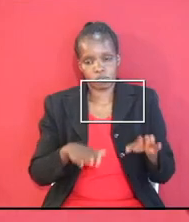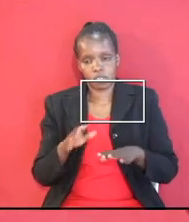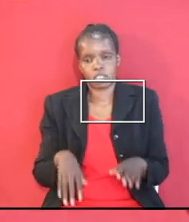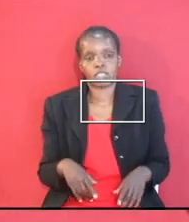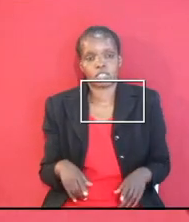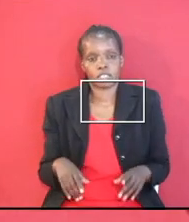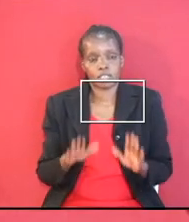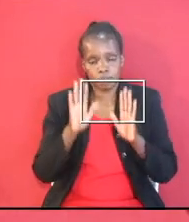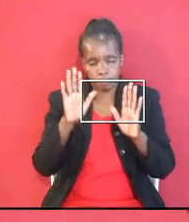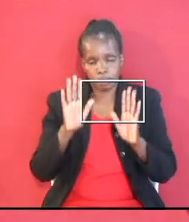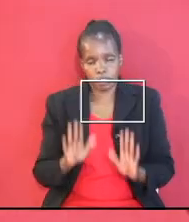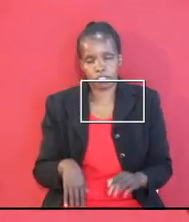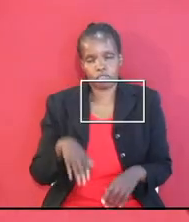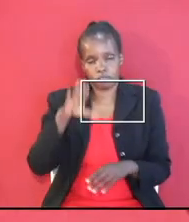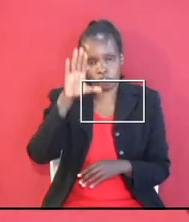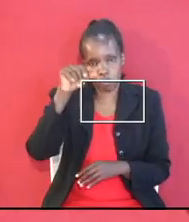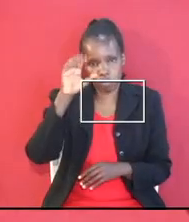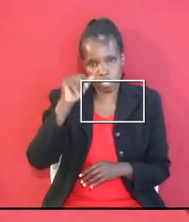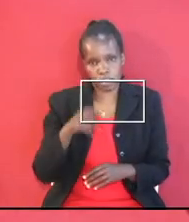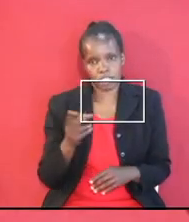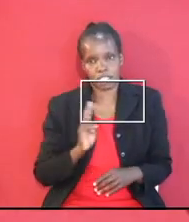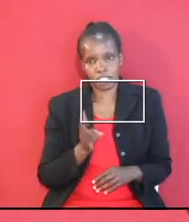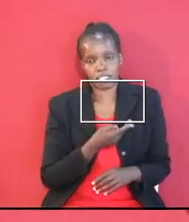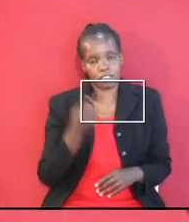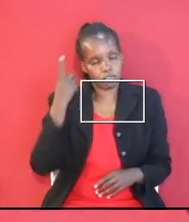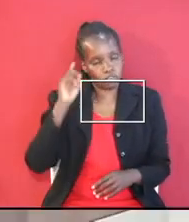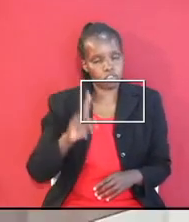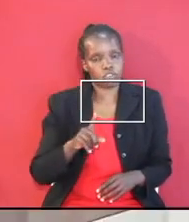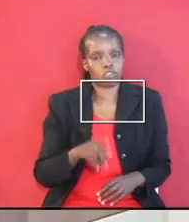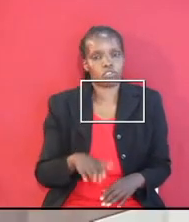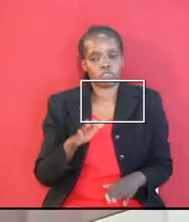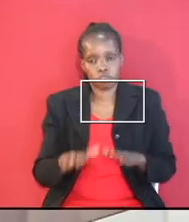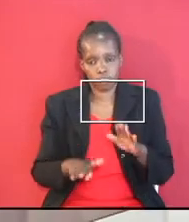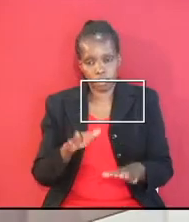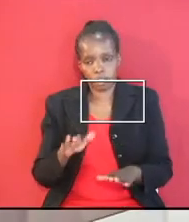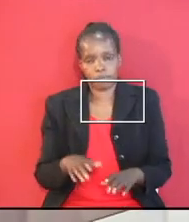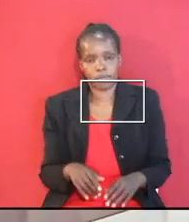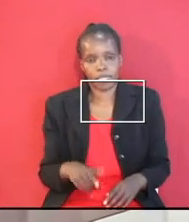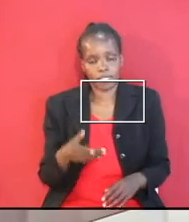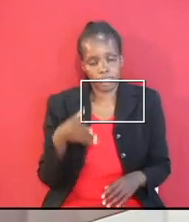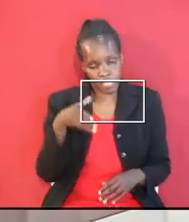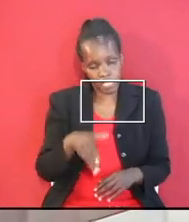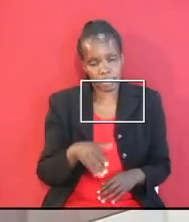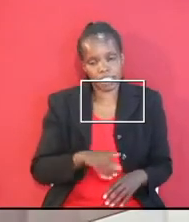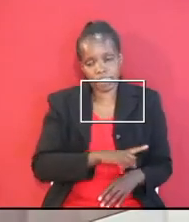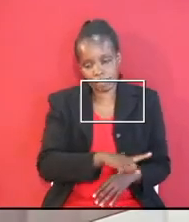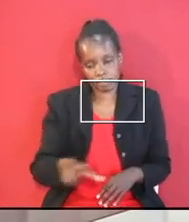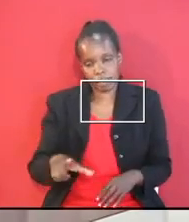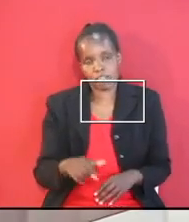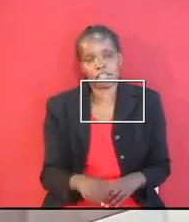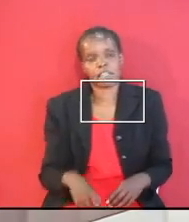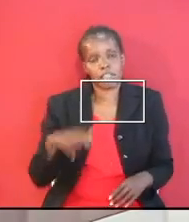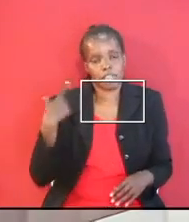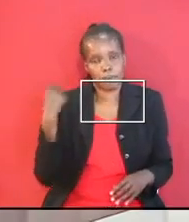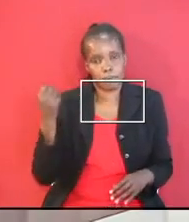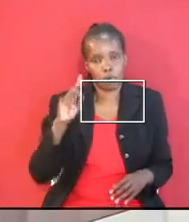our what? Of our calling. For you to make steps in this vineyard, number one, you